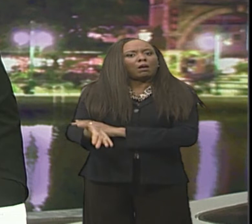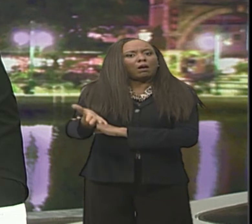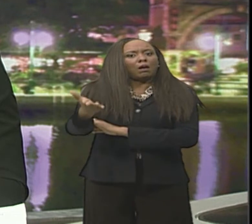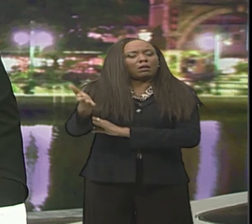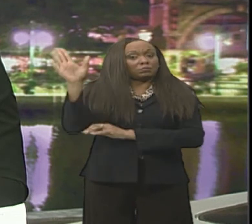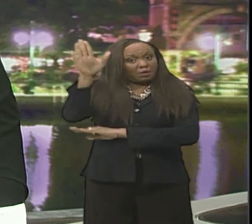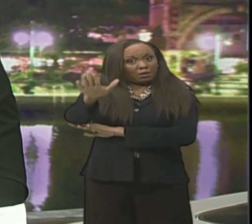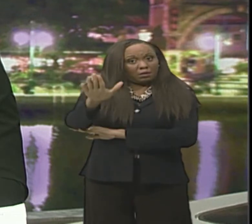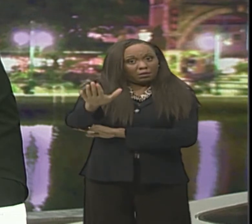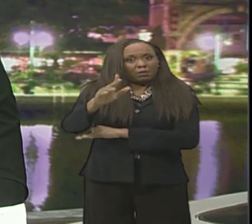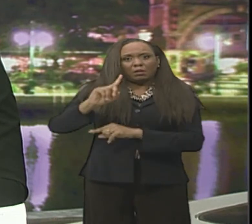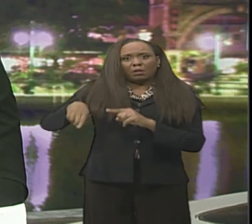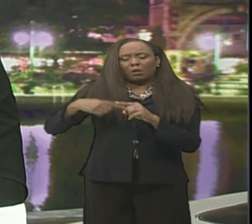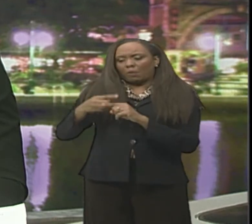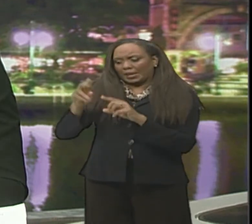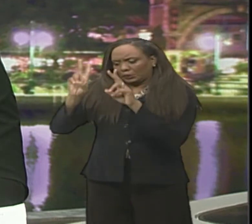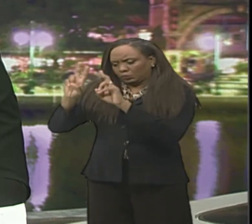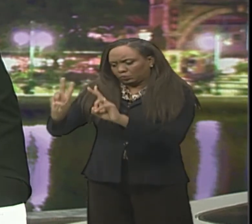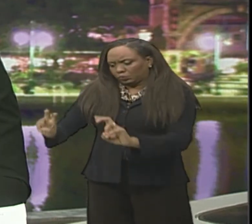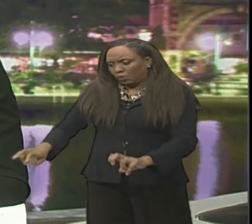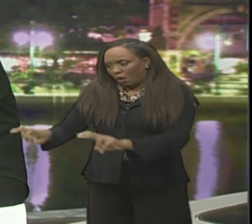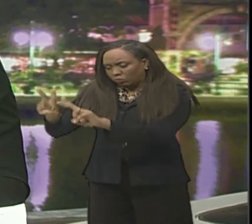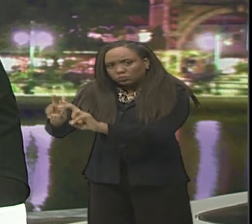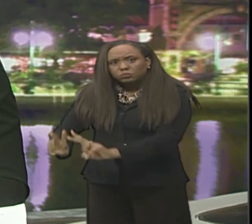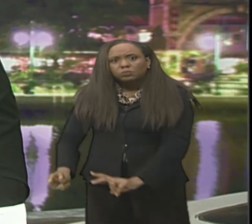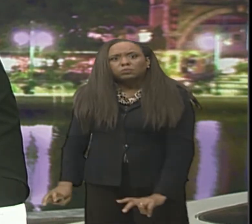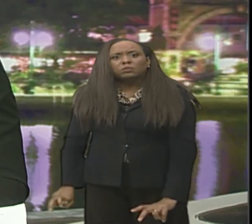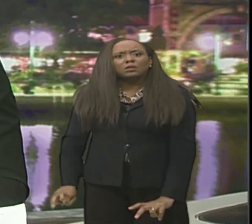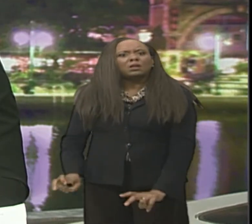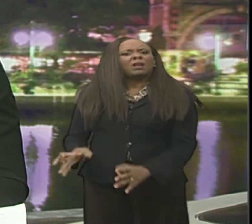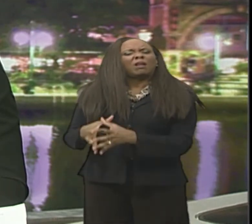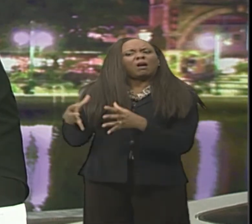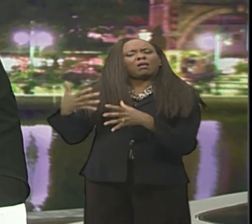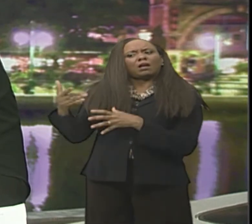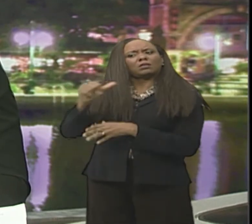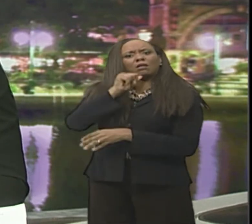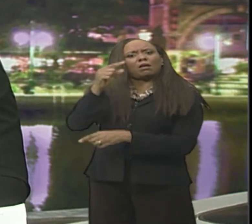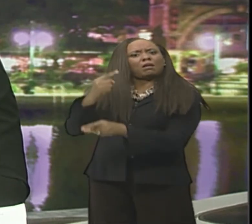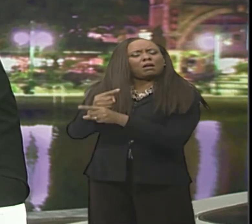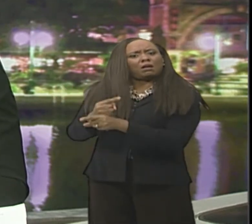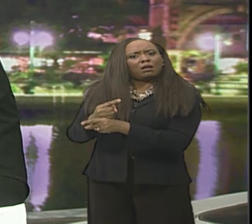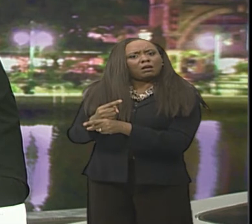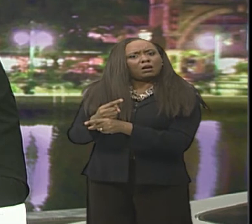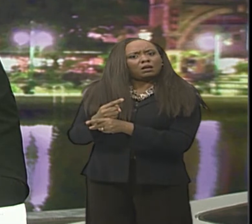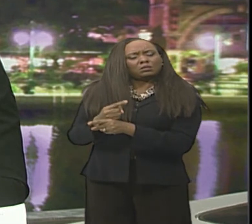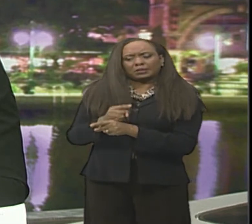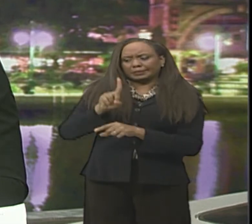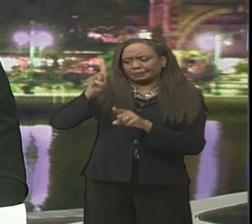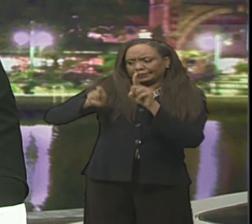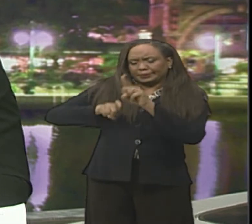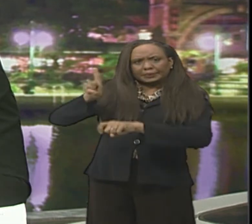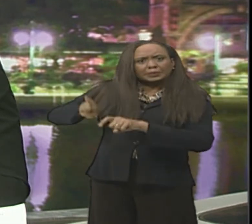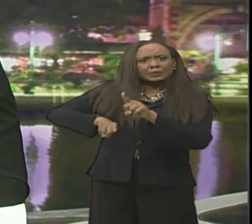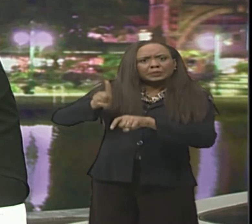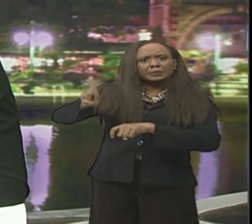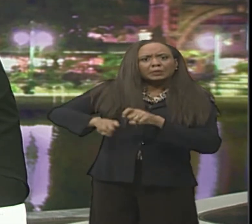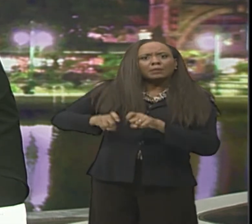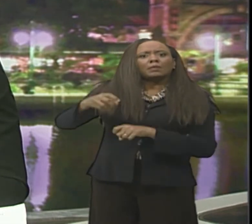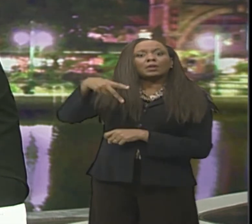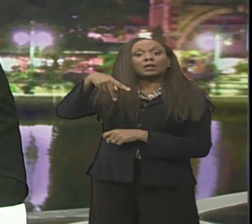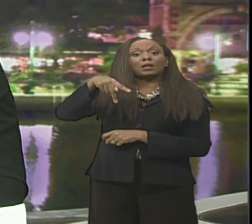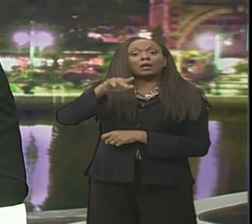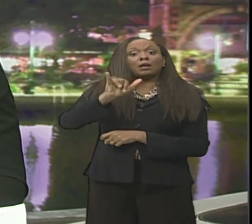customs and security officials carried out inspections, several irregularities were found. Based on inquiries, it was revealed that the pilots